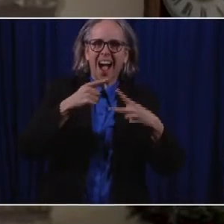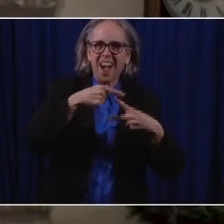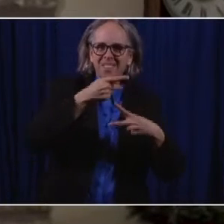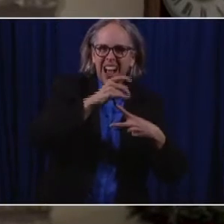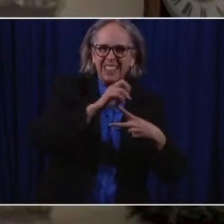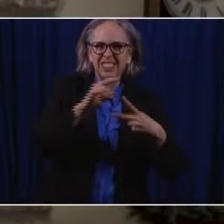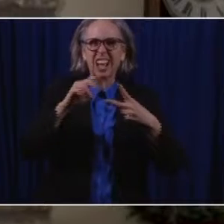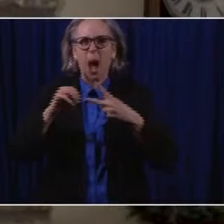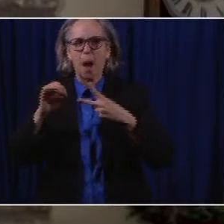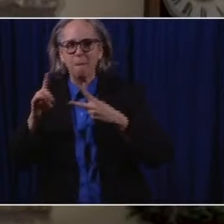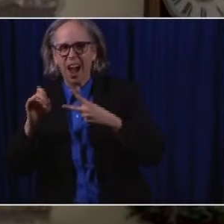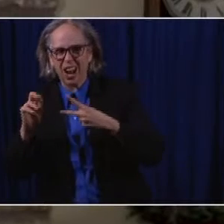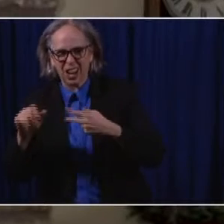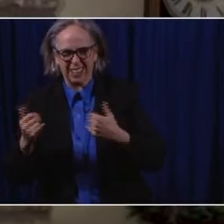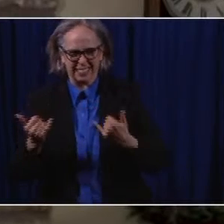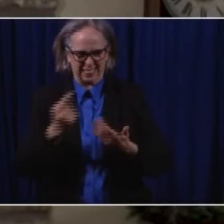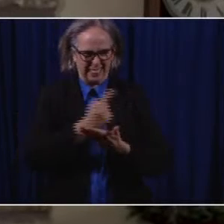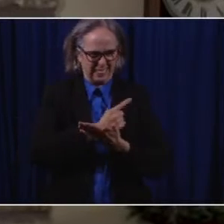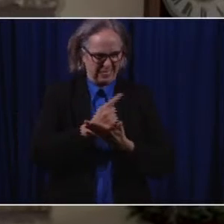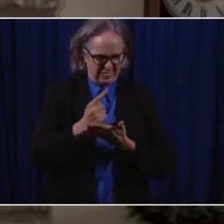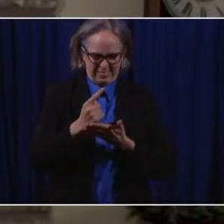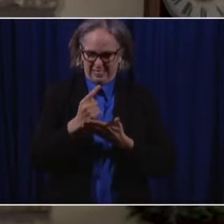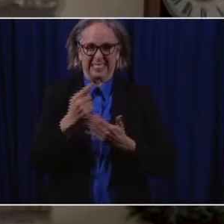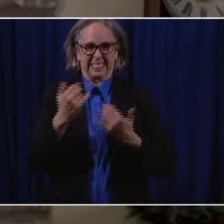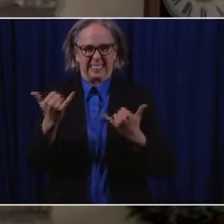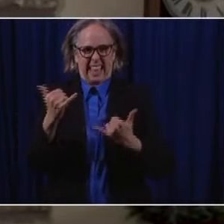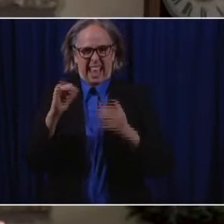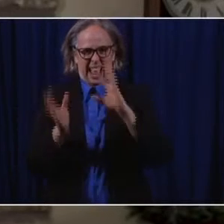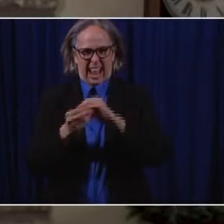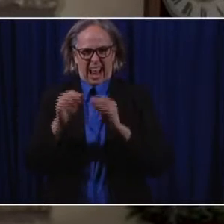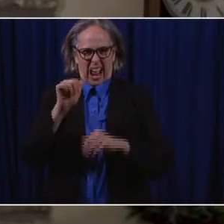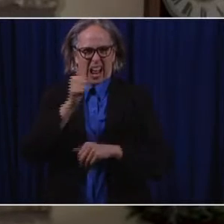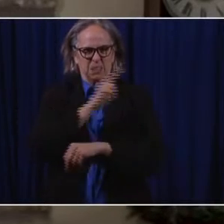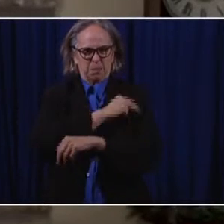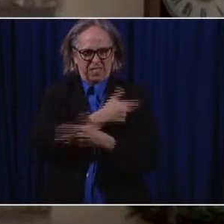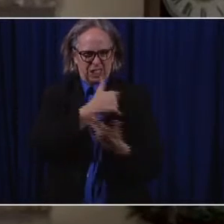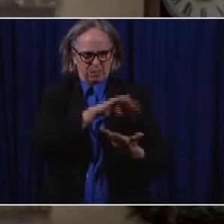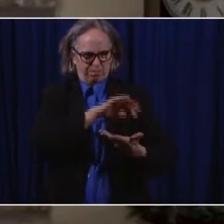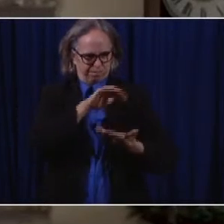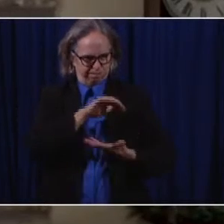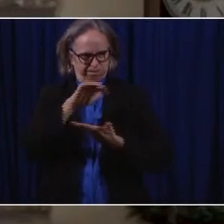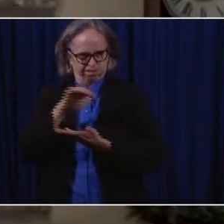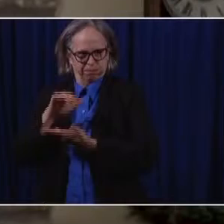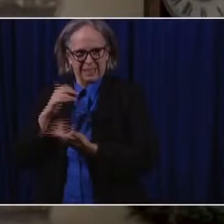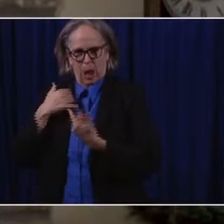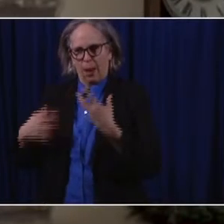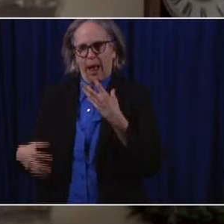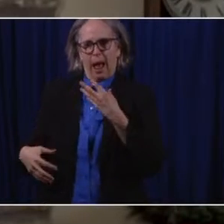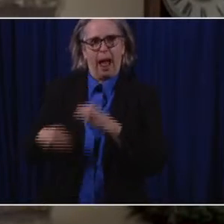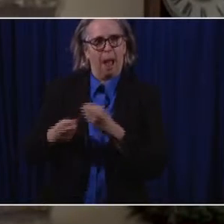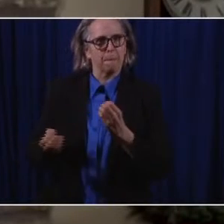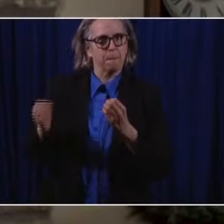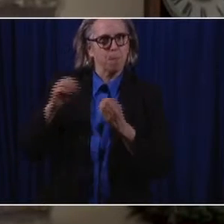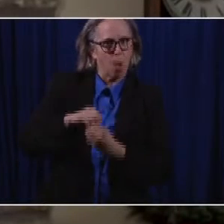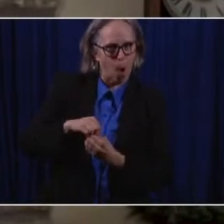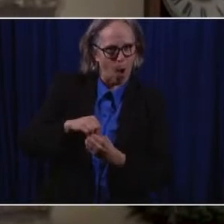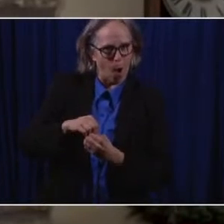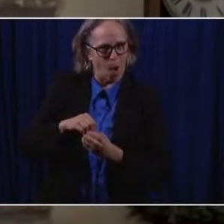hospitals this week, what the federal government provided for, but next week, a lot more hospitals.